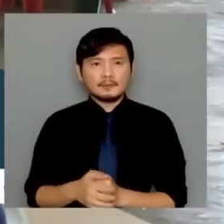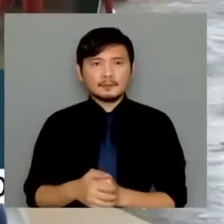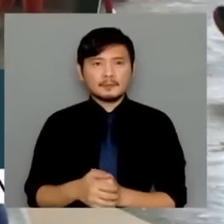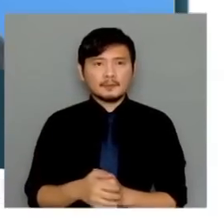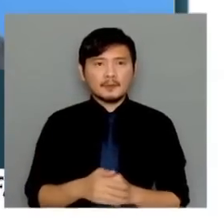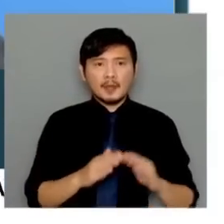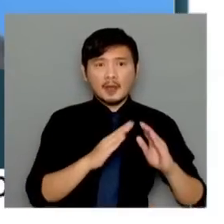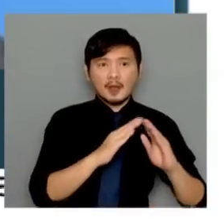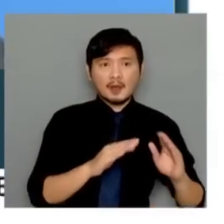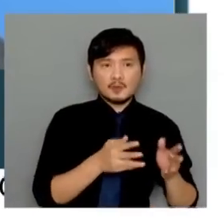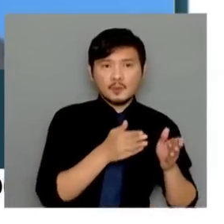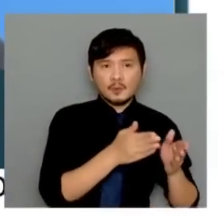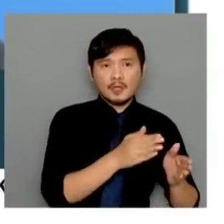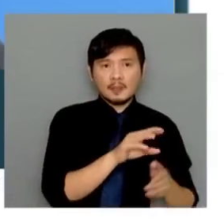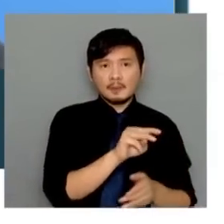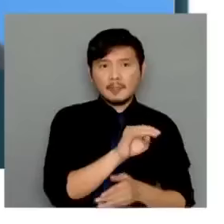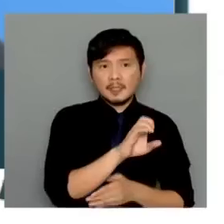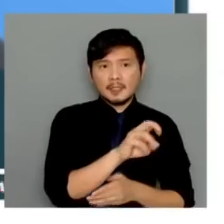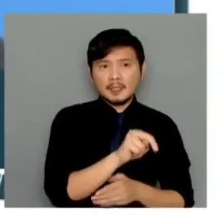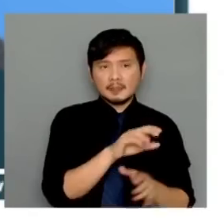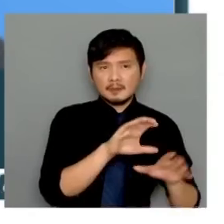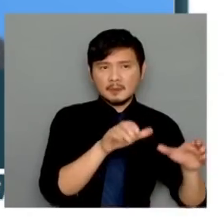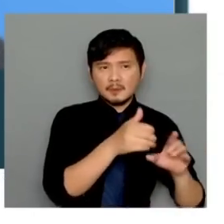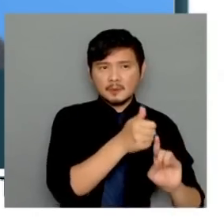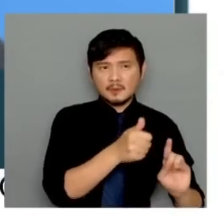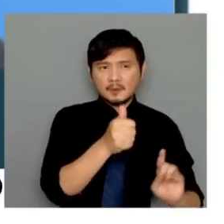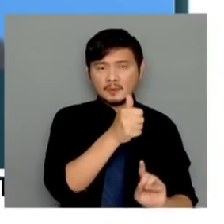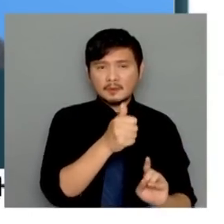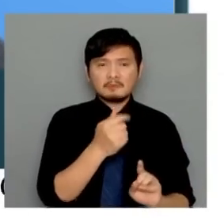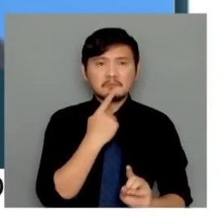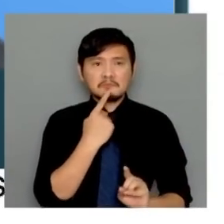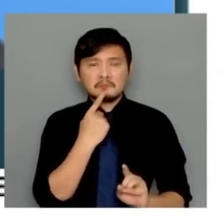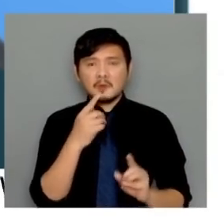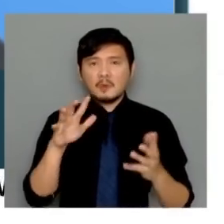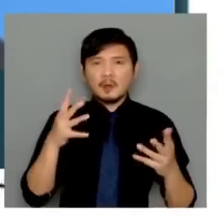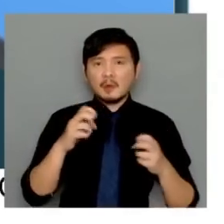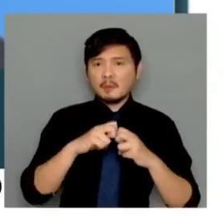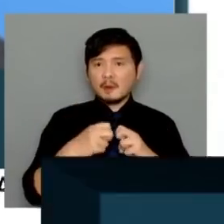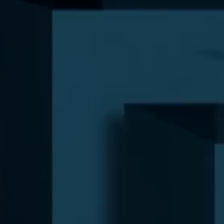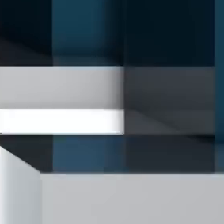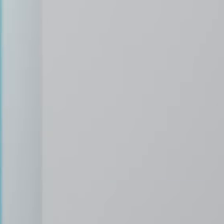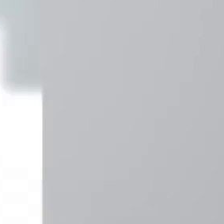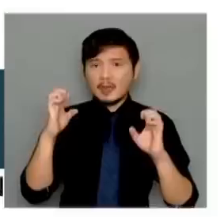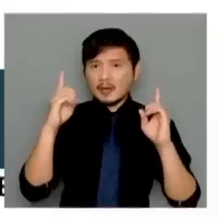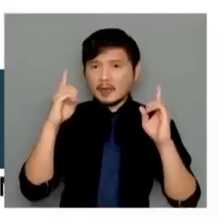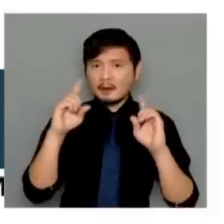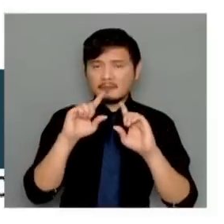chairperson, meanwhile, doesn't see any problems in terms of the Education Department's next budget.